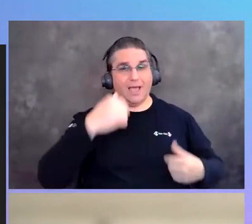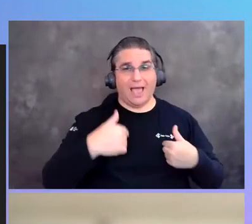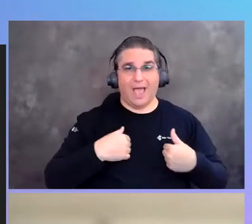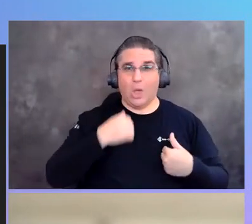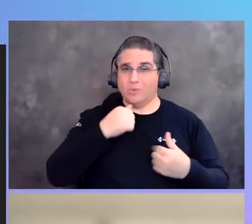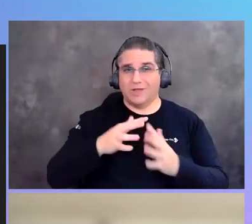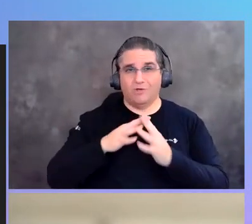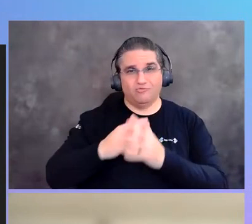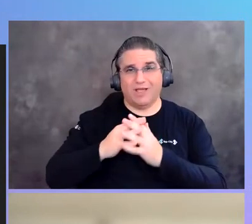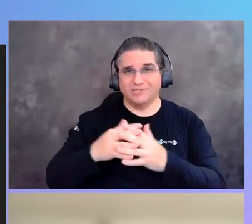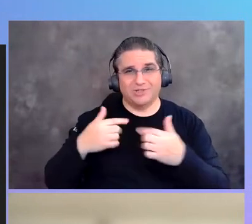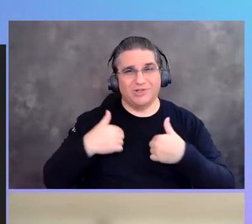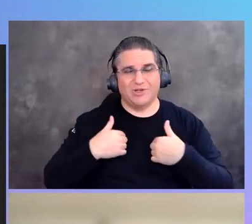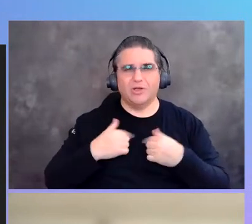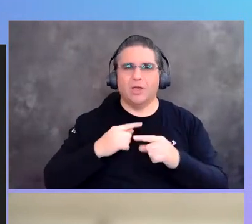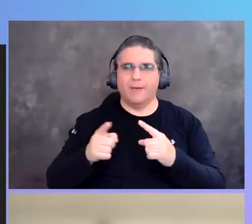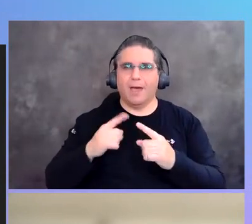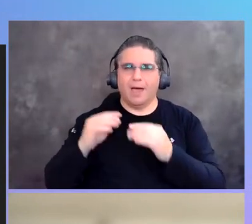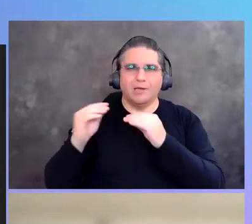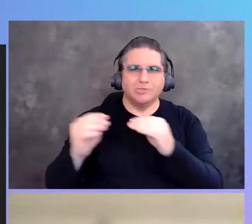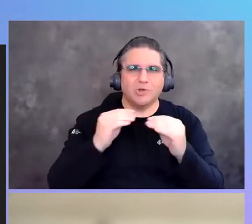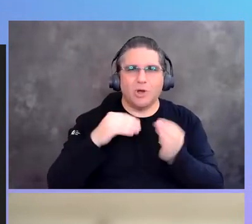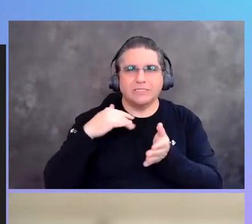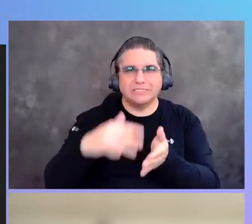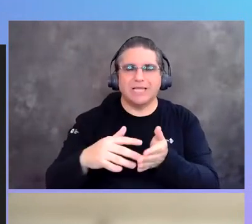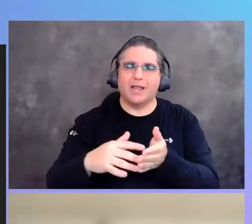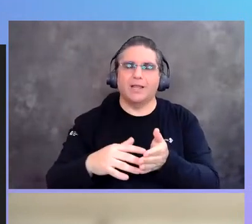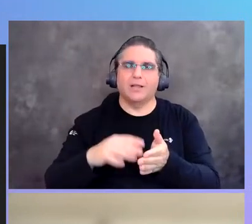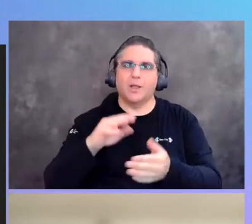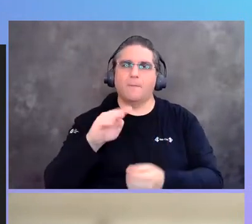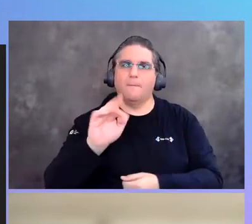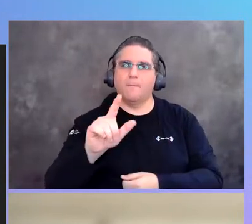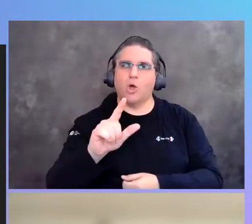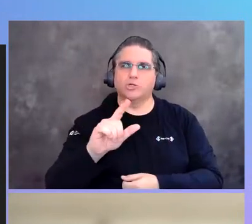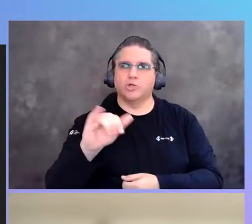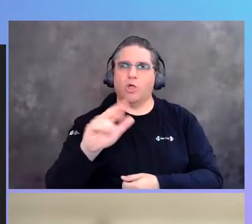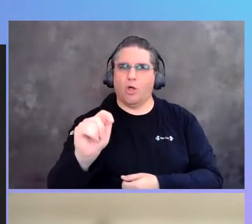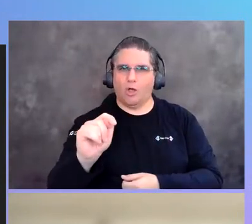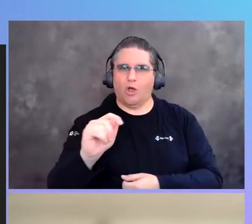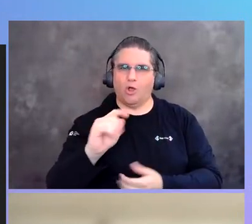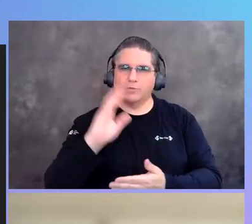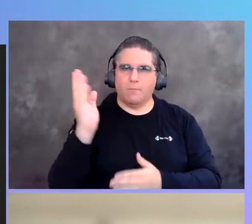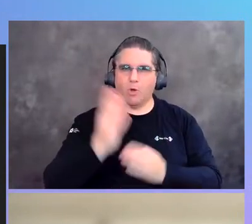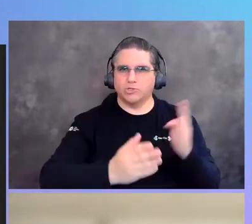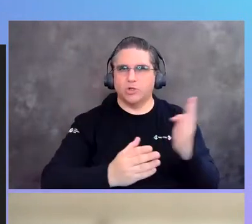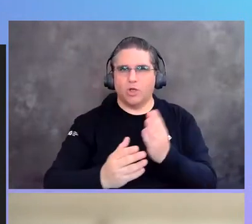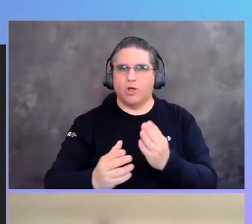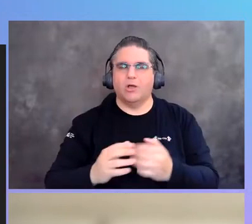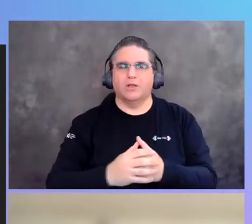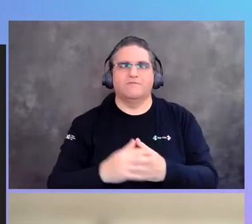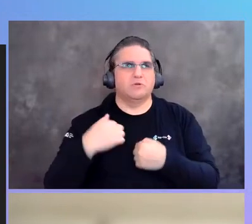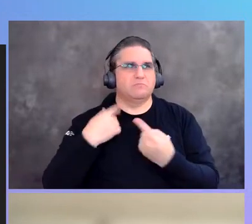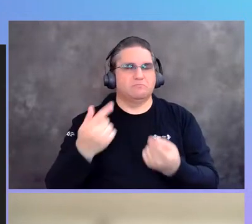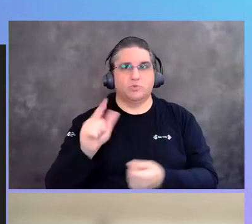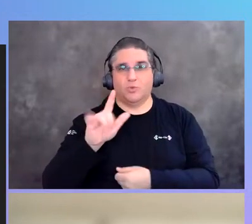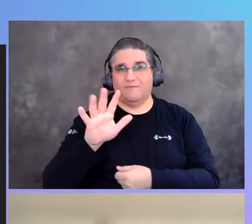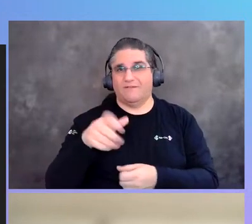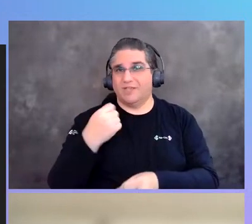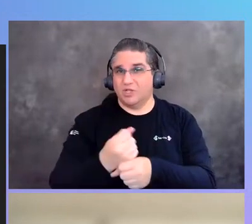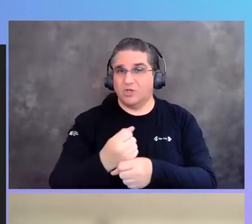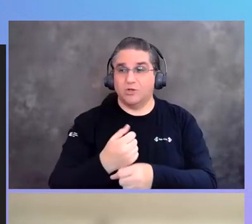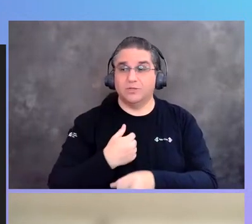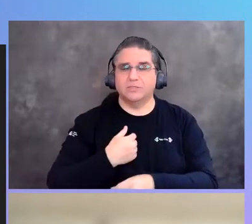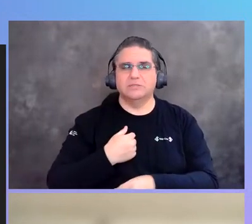I've studied and taught martial arts for the last 25 years. Had a little hiatus when I had my daughter 5 years ago and just started taking